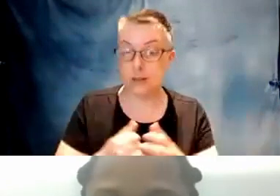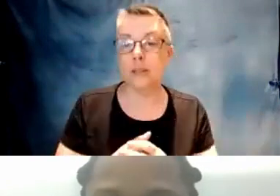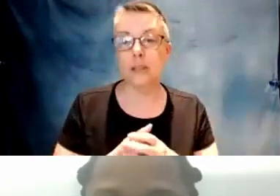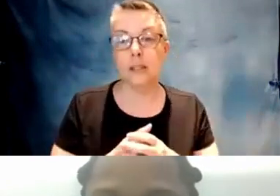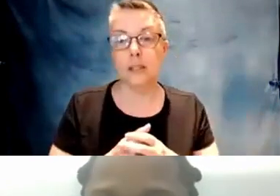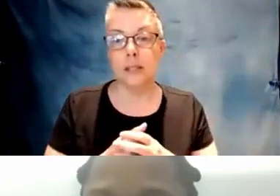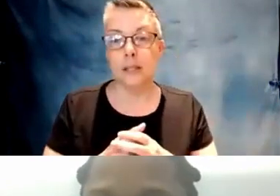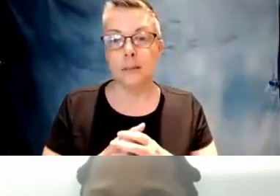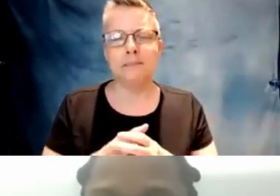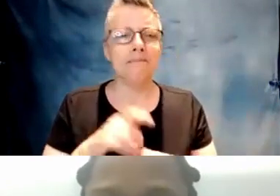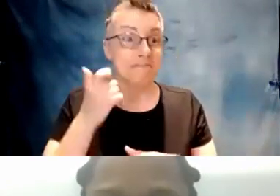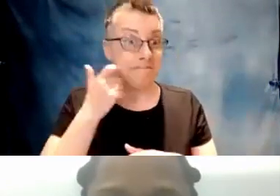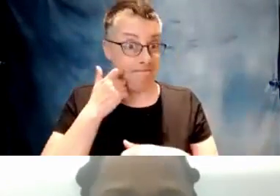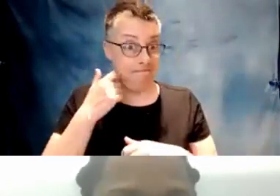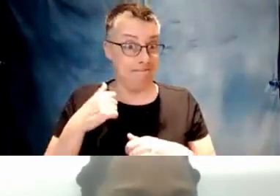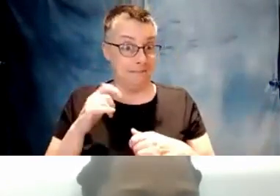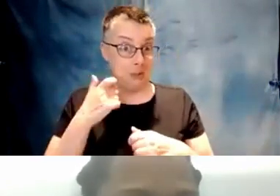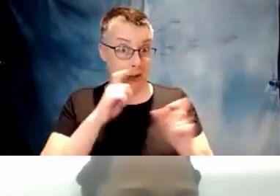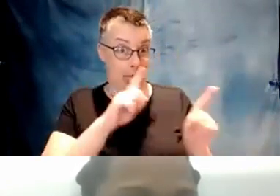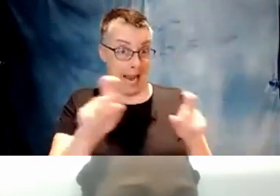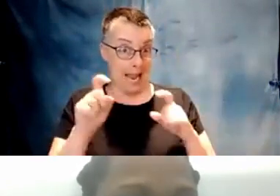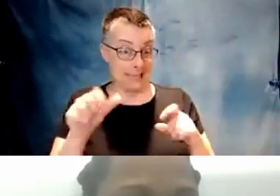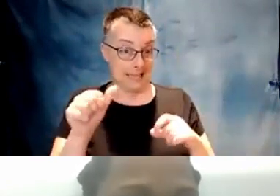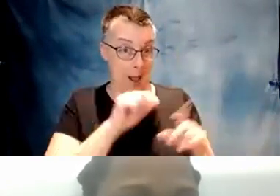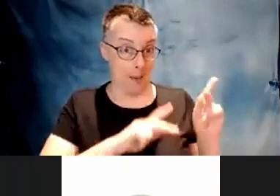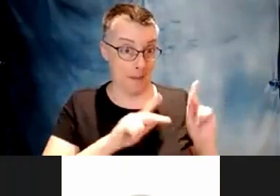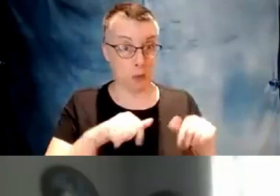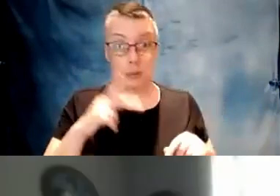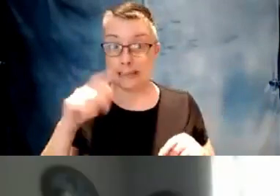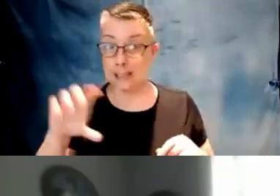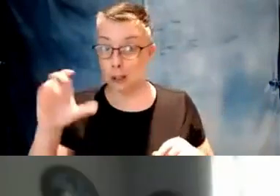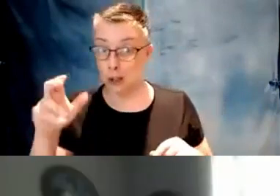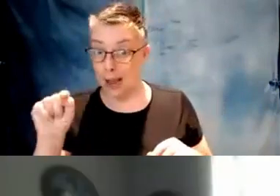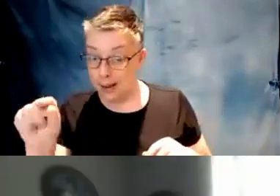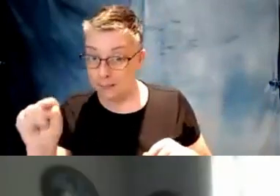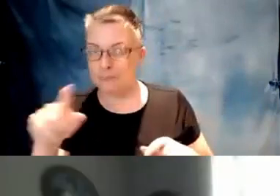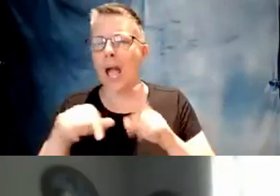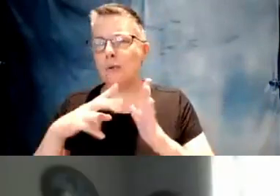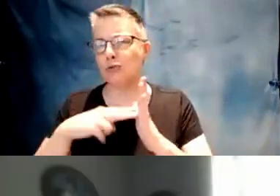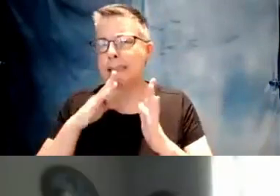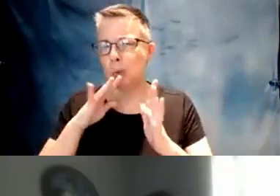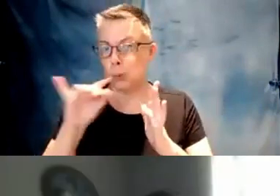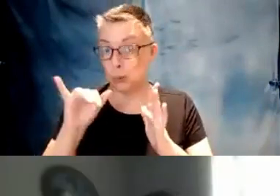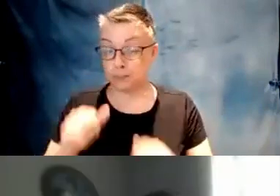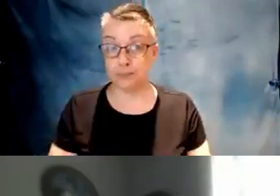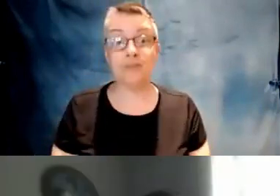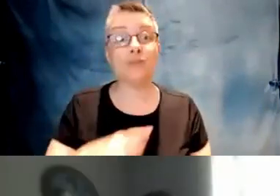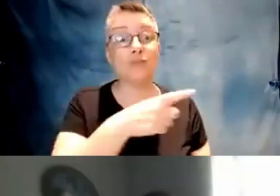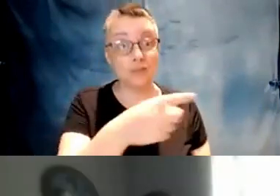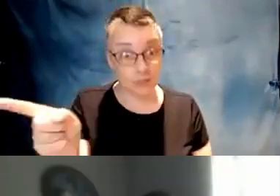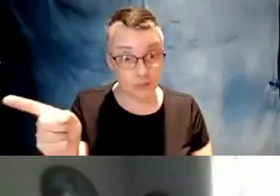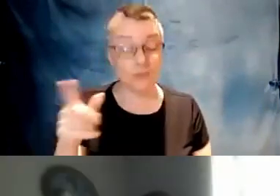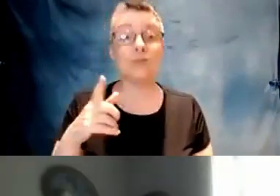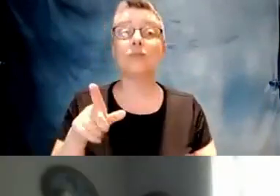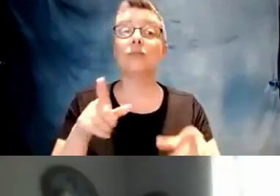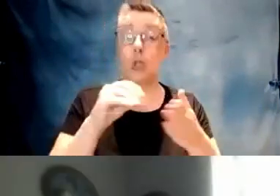to what I was just asking of the panelists, and you can see in the chat, but also read out to you. As a student or on